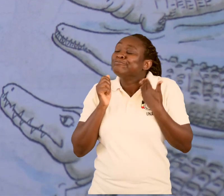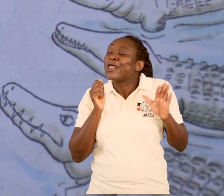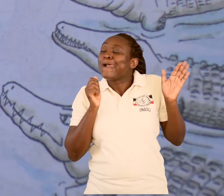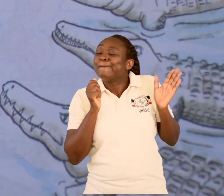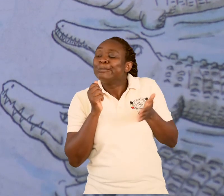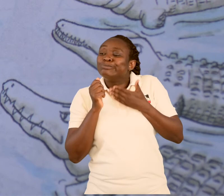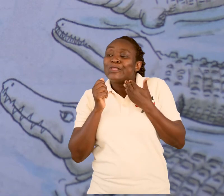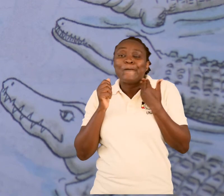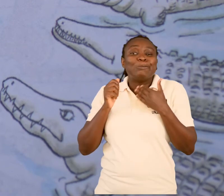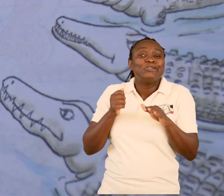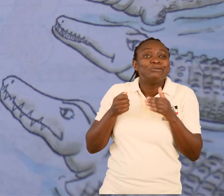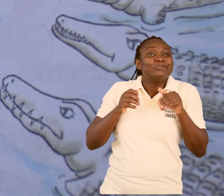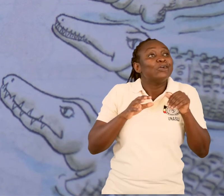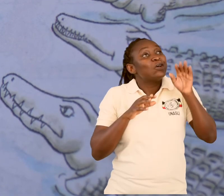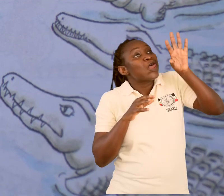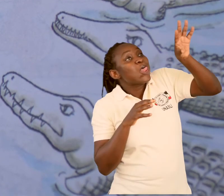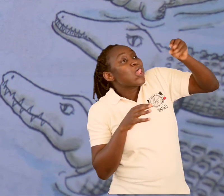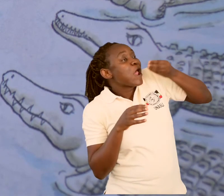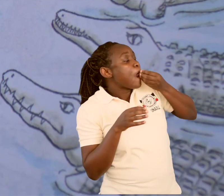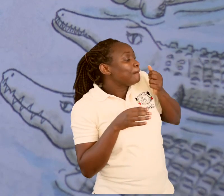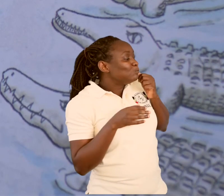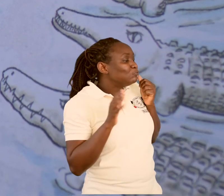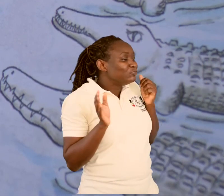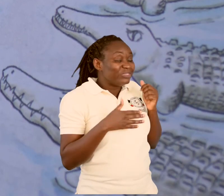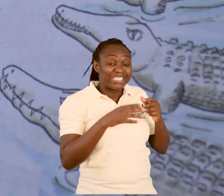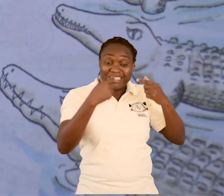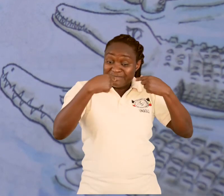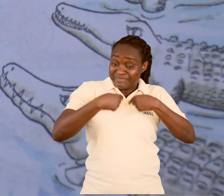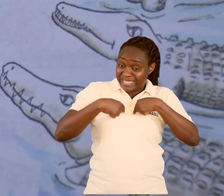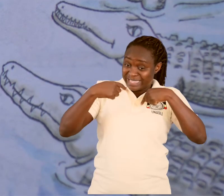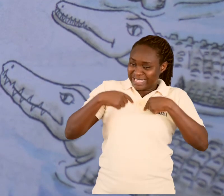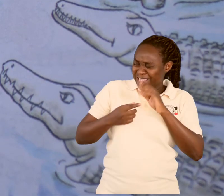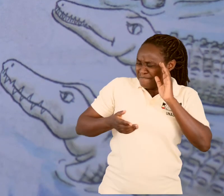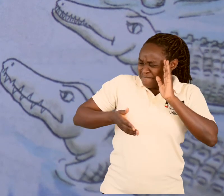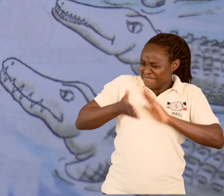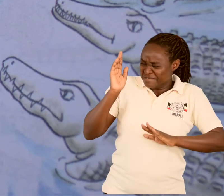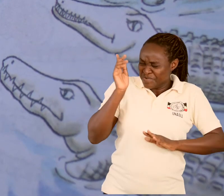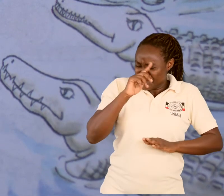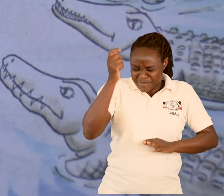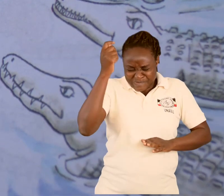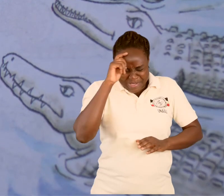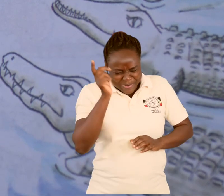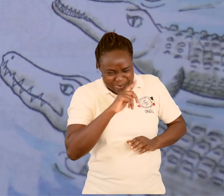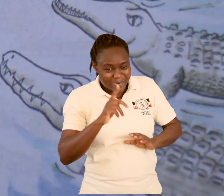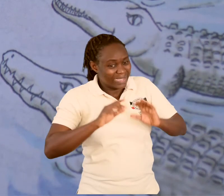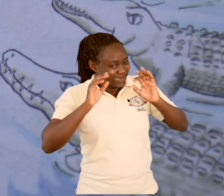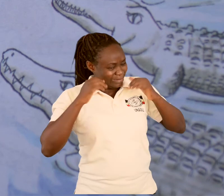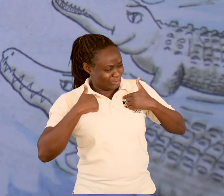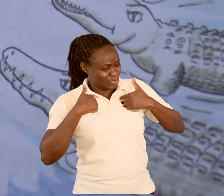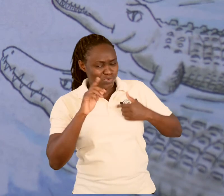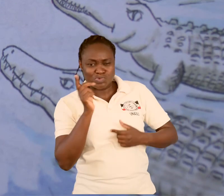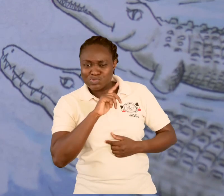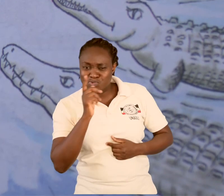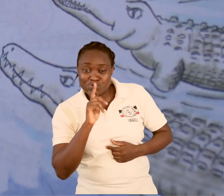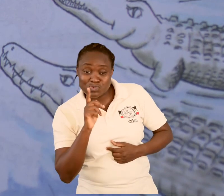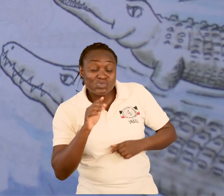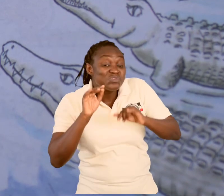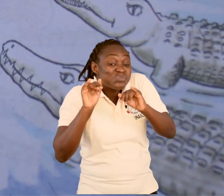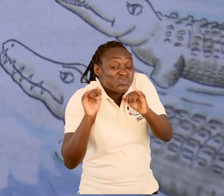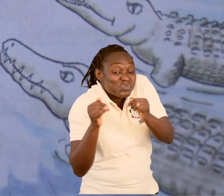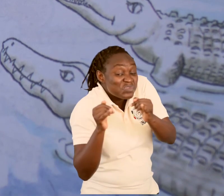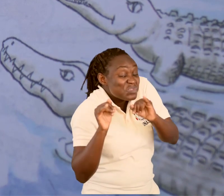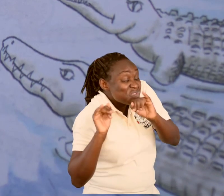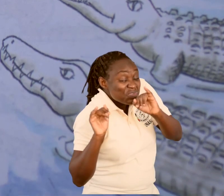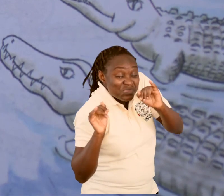song, "I am quick and smart as I can be. Try and try, but you won't